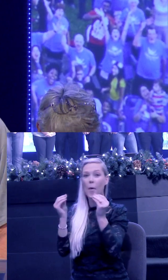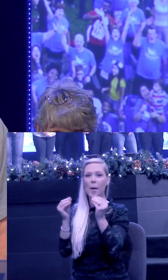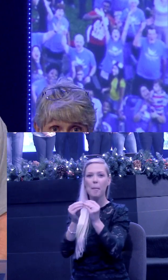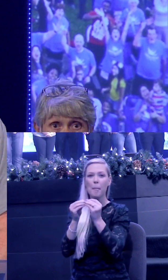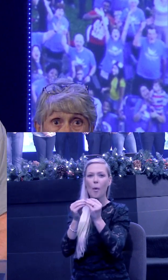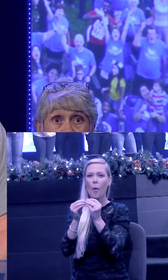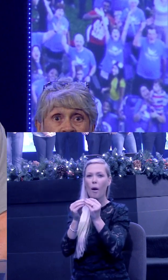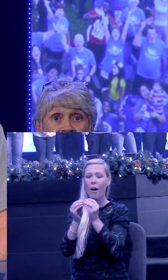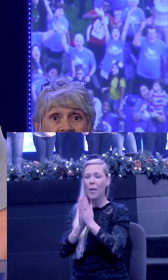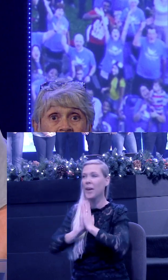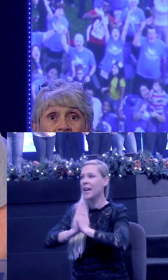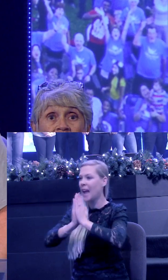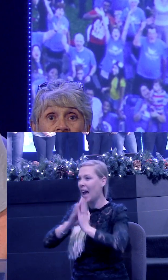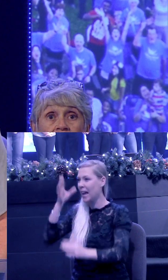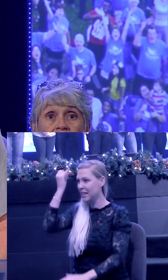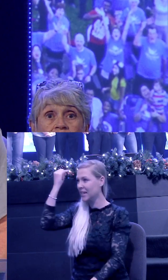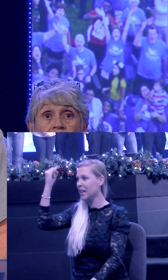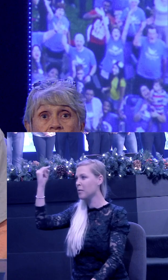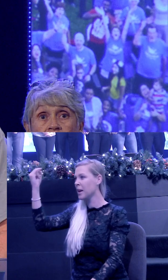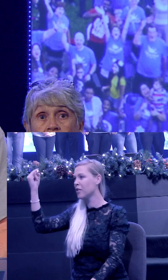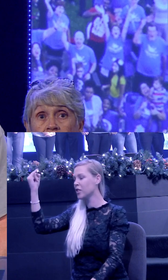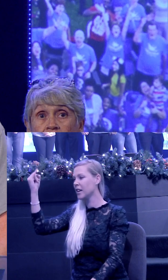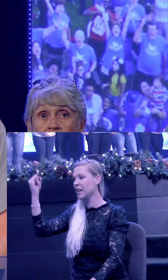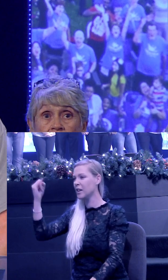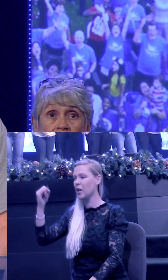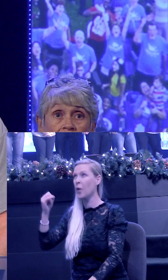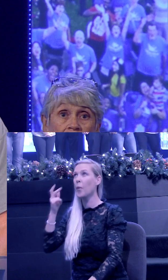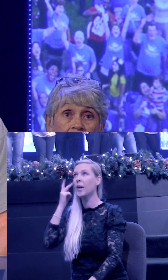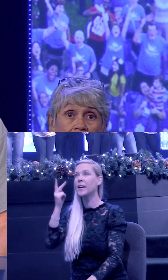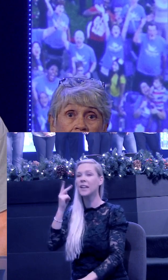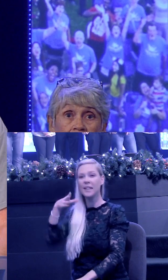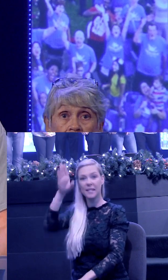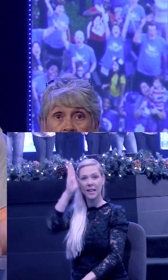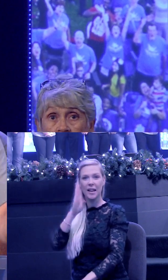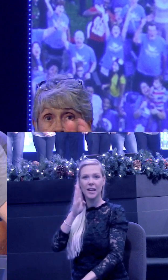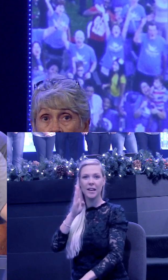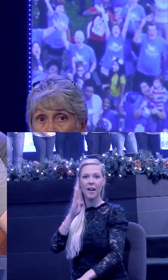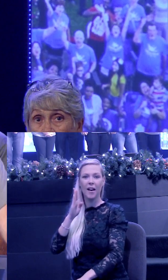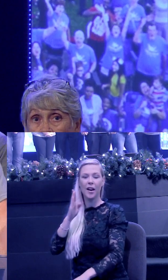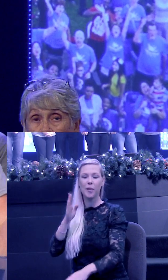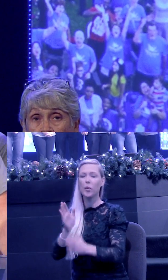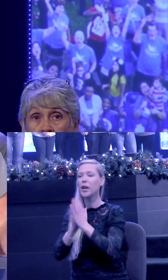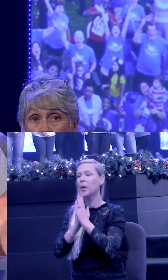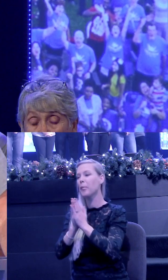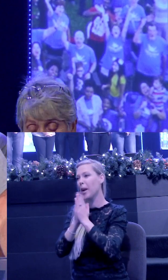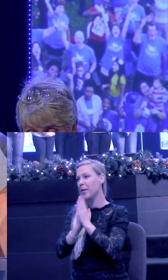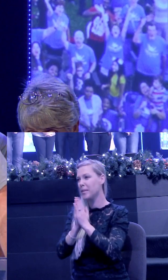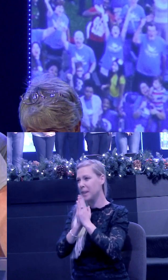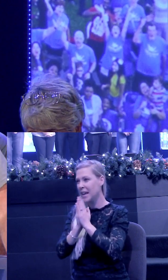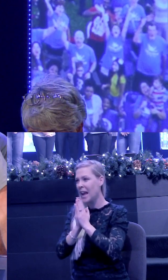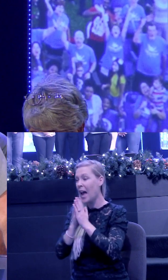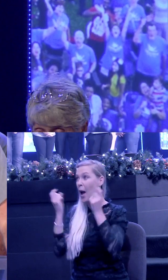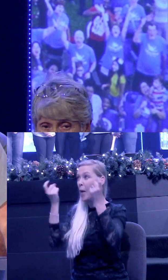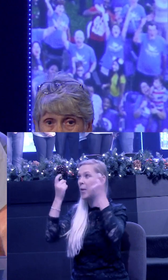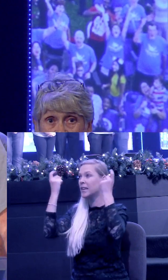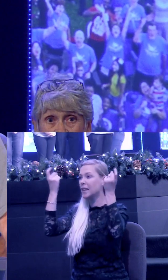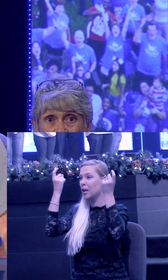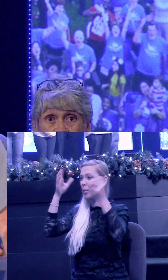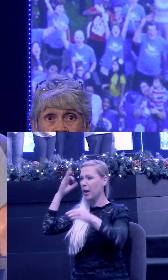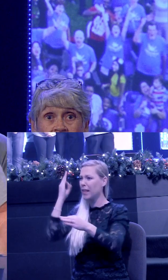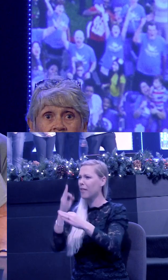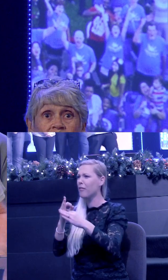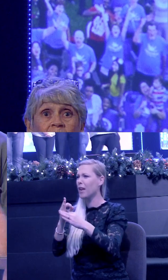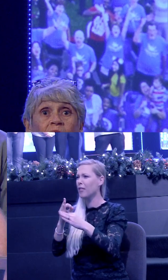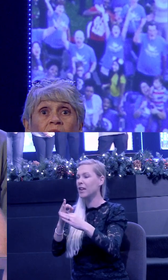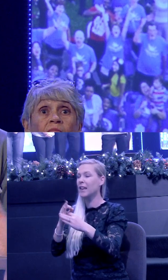anything we can ask or even imagine. We're going to see God at work. And would you just pray with me as we celebrate the faithfulness of